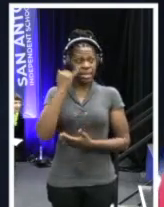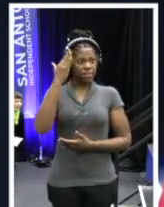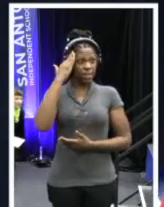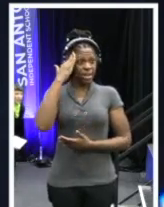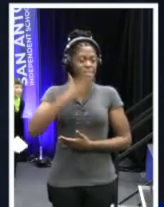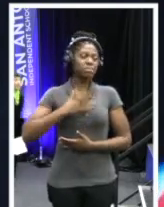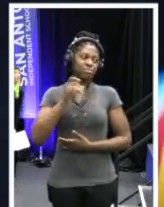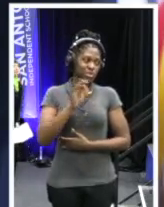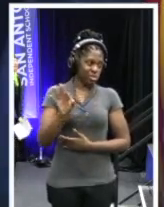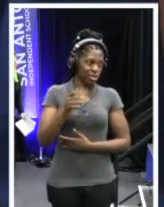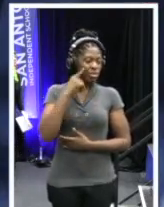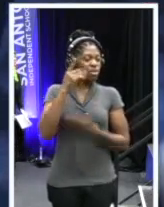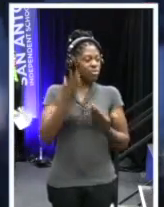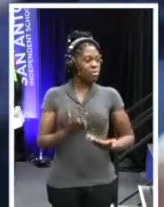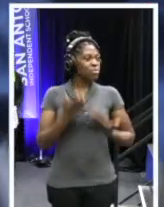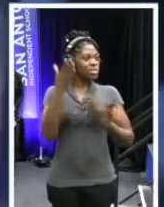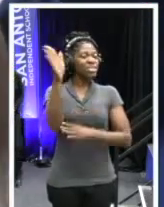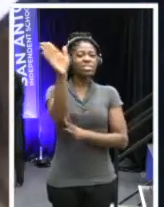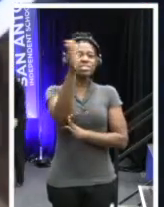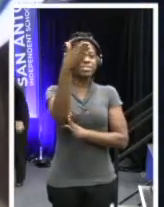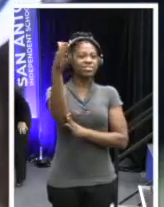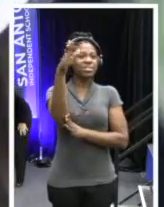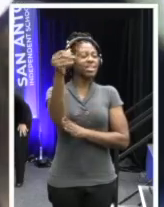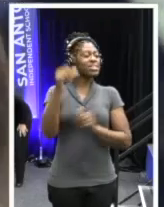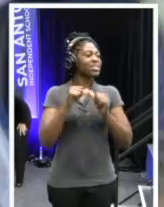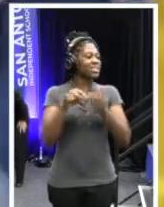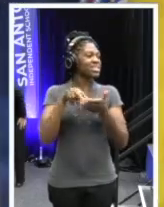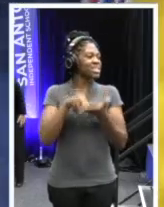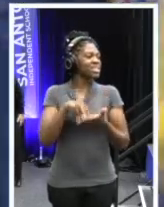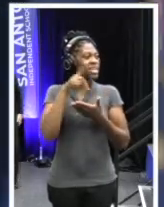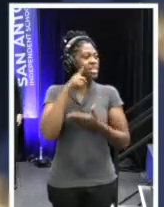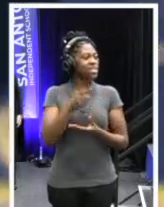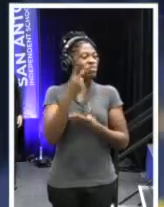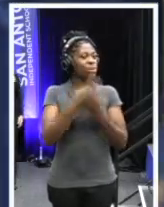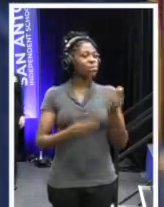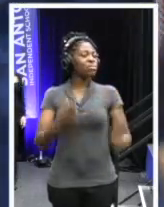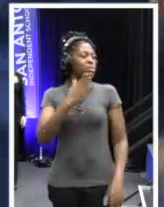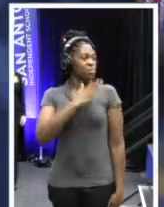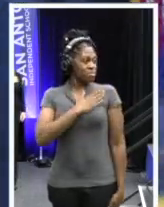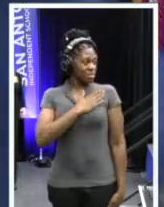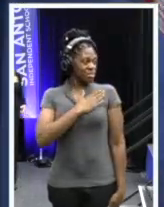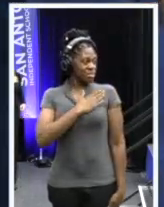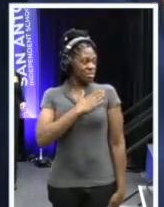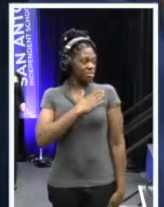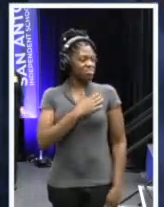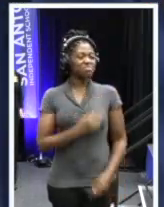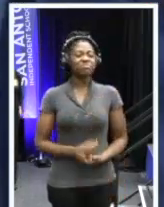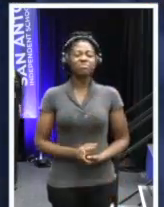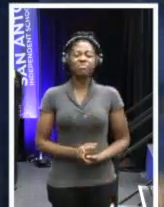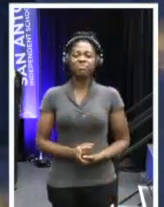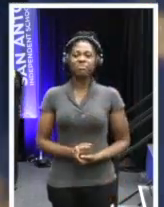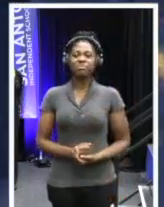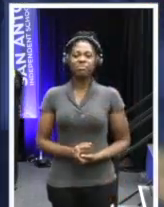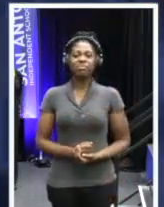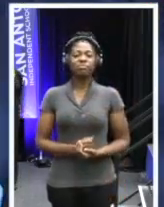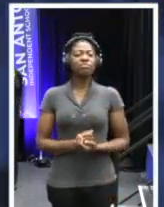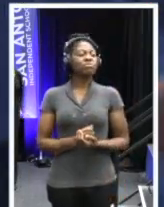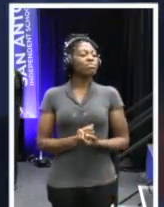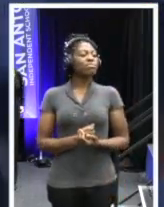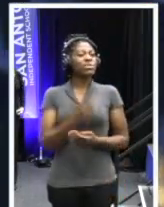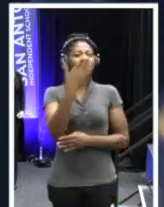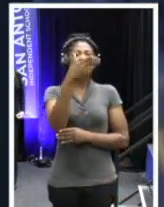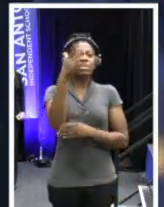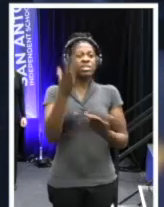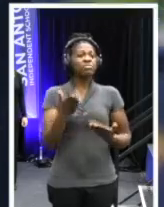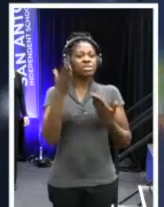for the presentation of colors and remain standing for the Pledge of Allegiance and the Pledge to the Texas flag. The colors will be